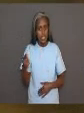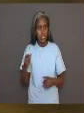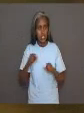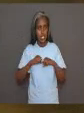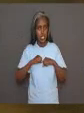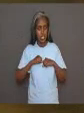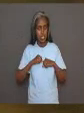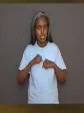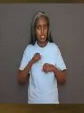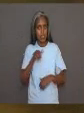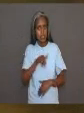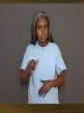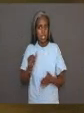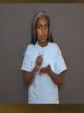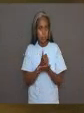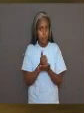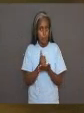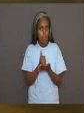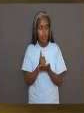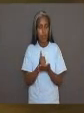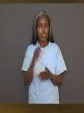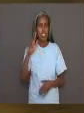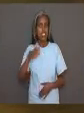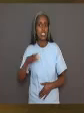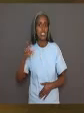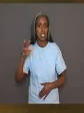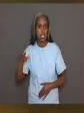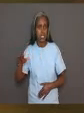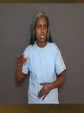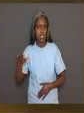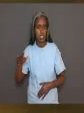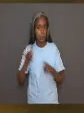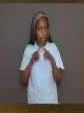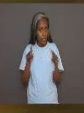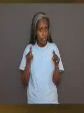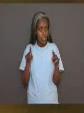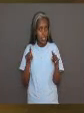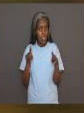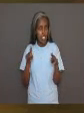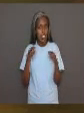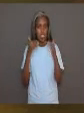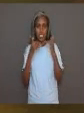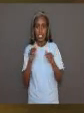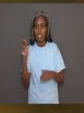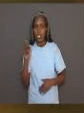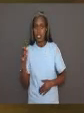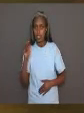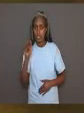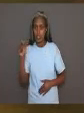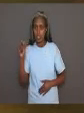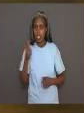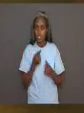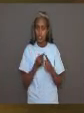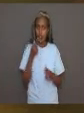the same mean of 33, but the standard deviation